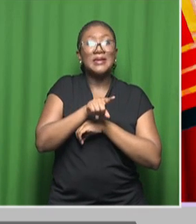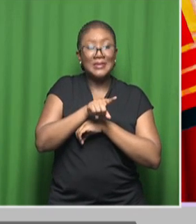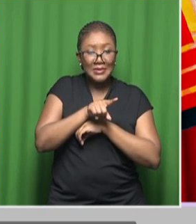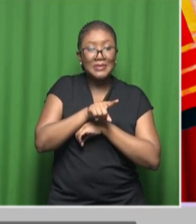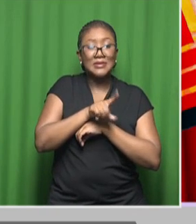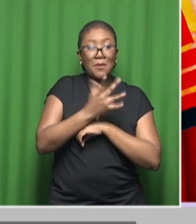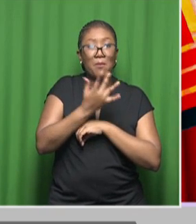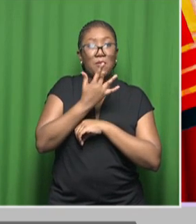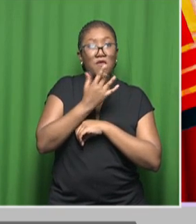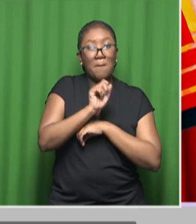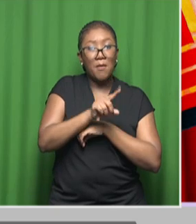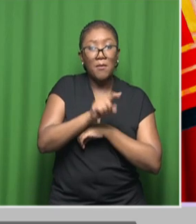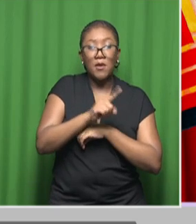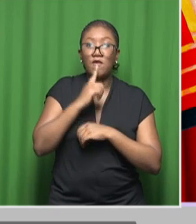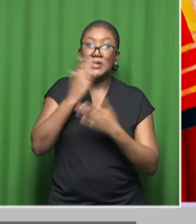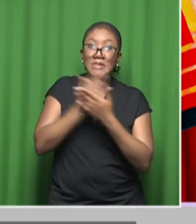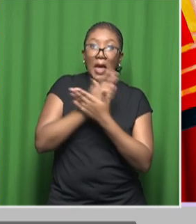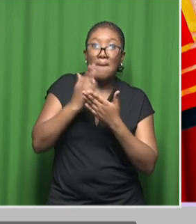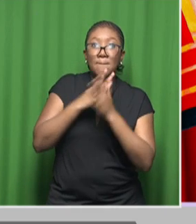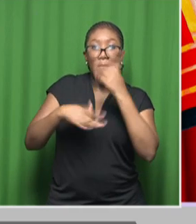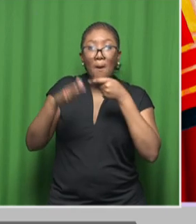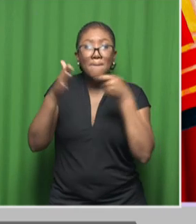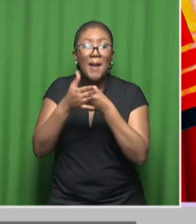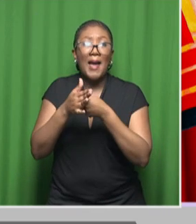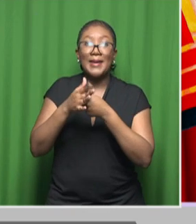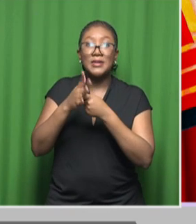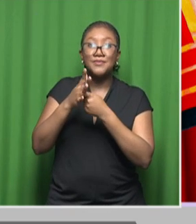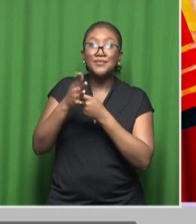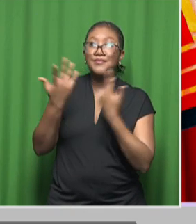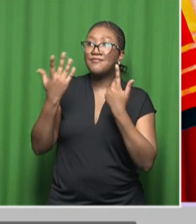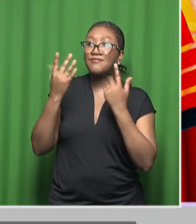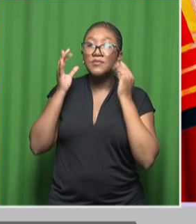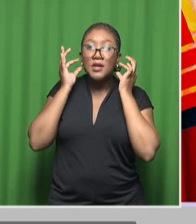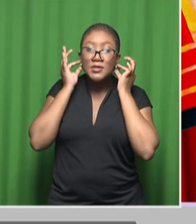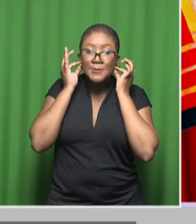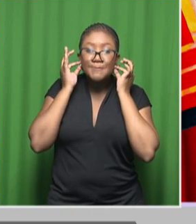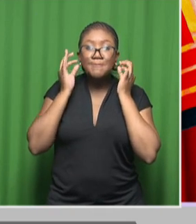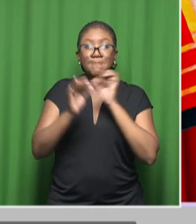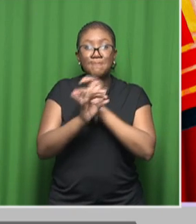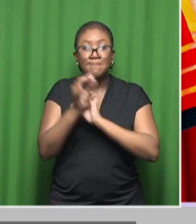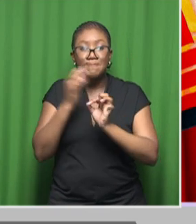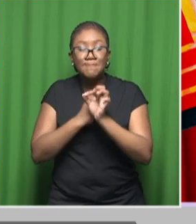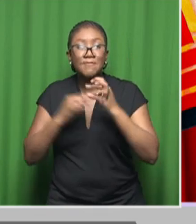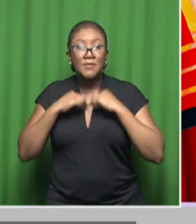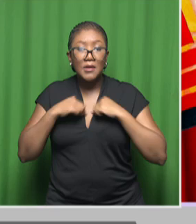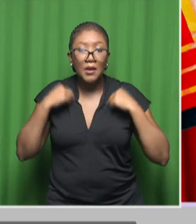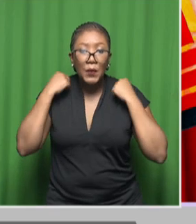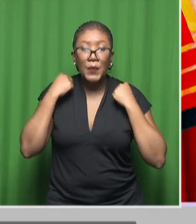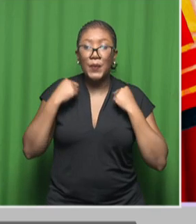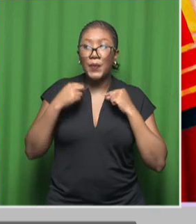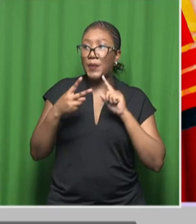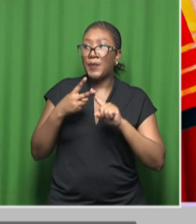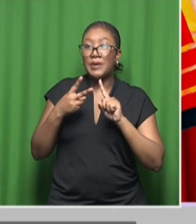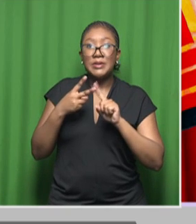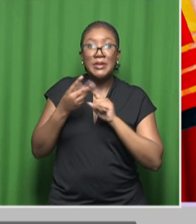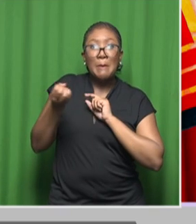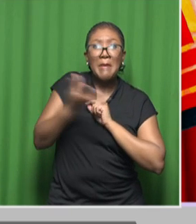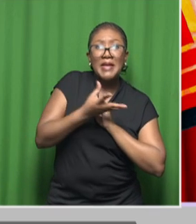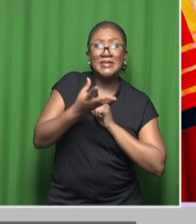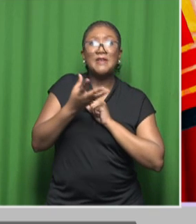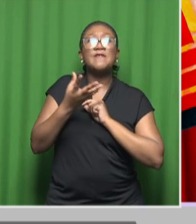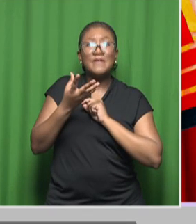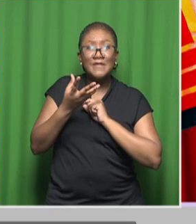People who shop novelty products, right? Like jewelry and various other luxury products that